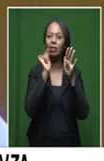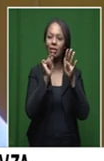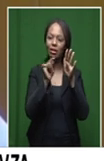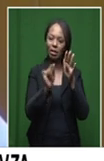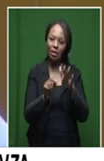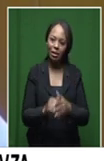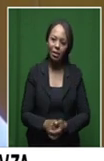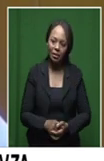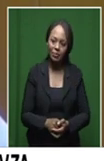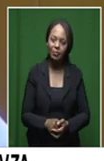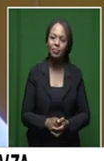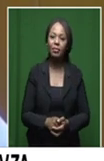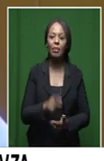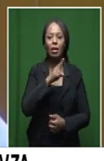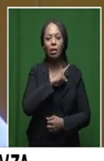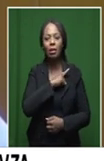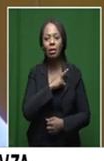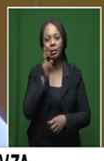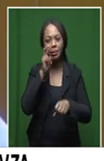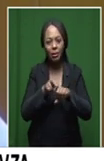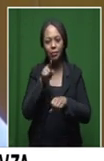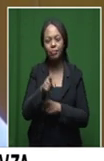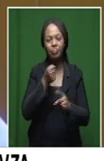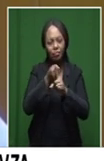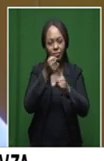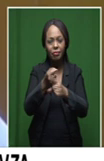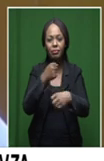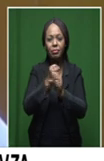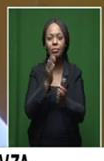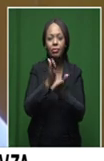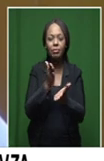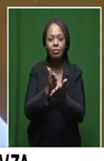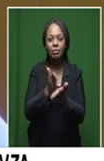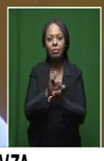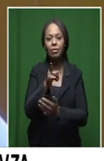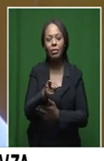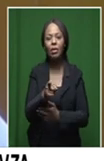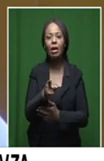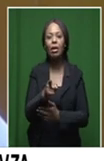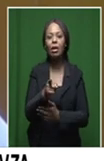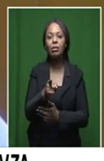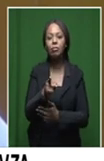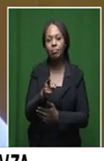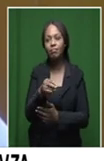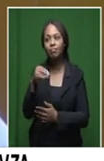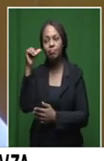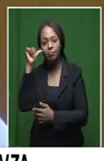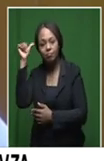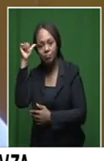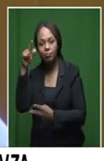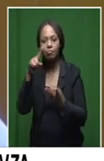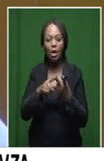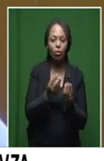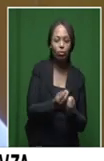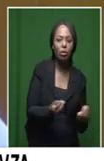we do really need to work very hard to ensure that our adolescents and young people are